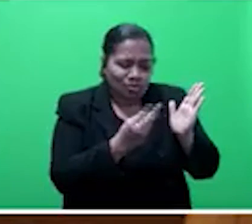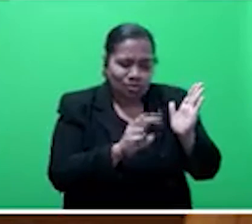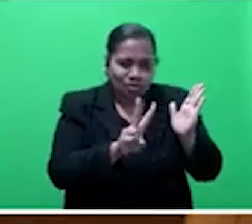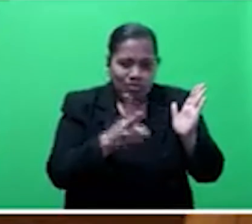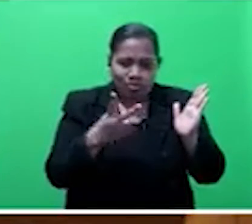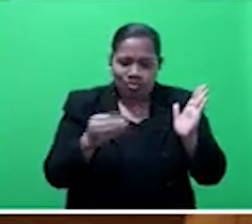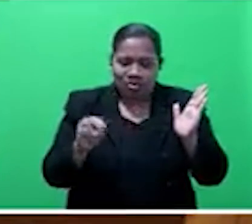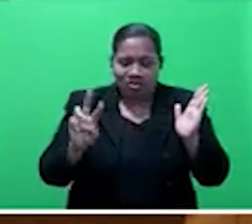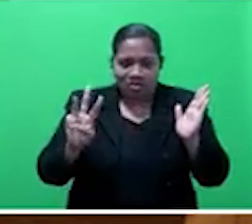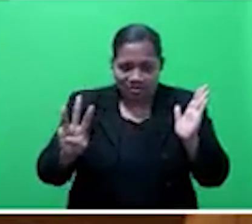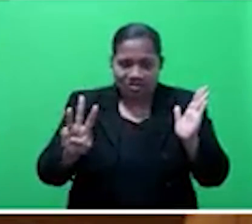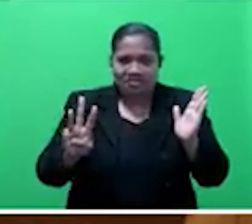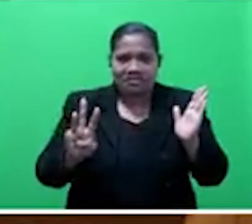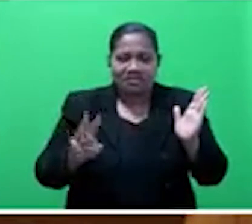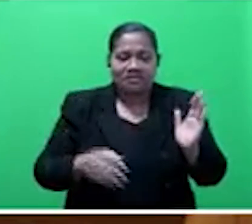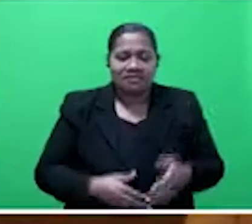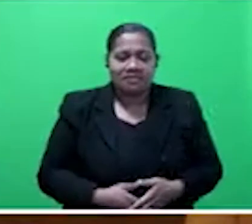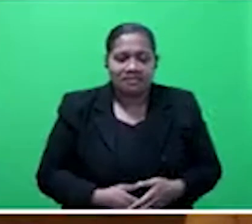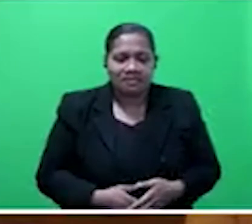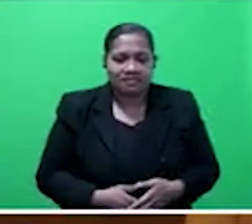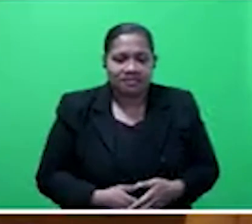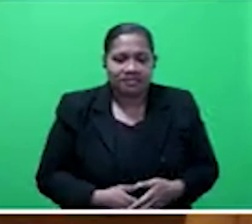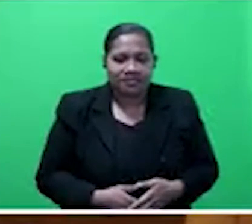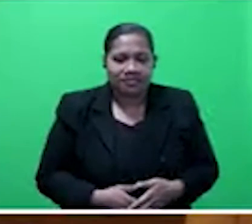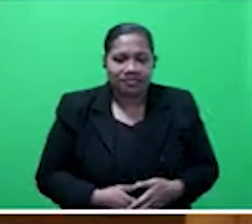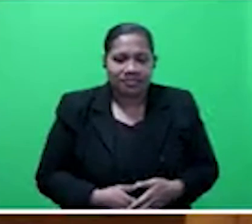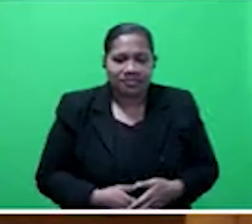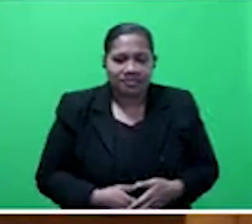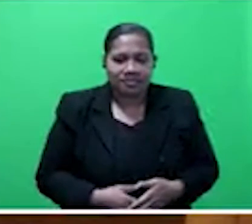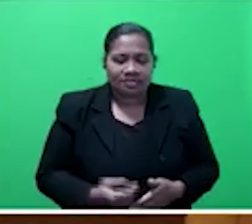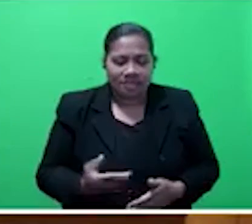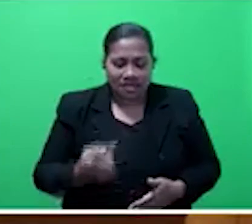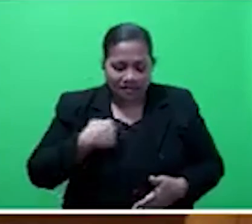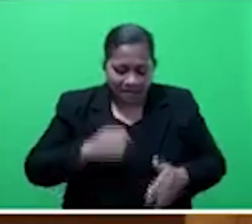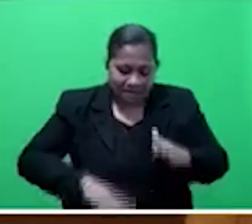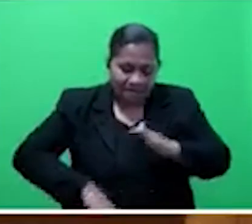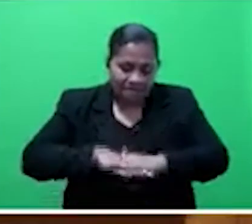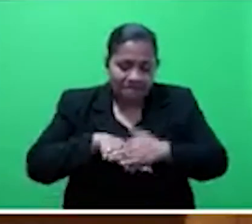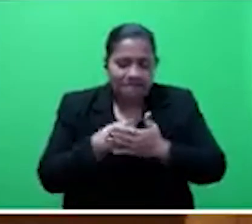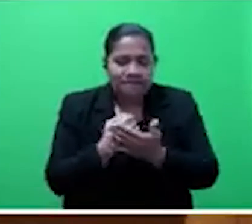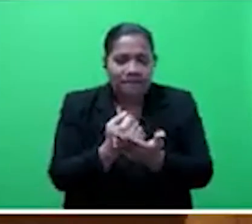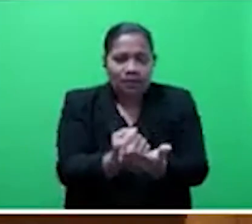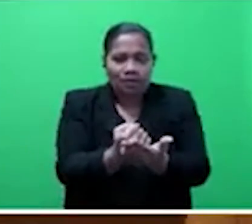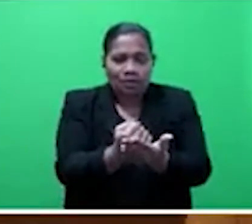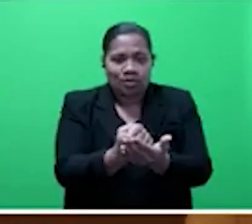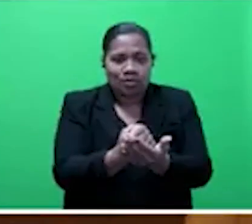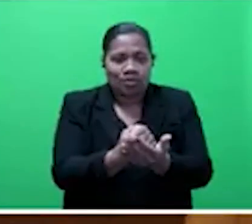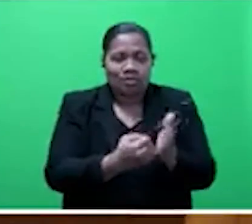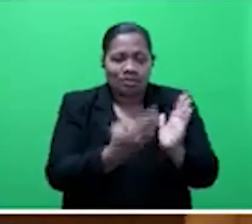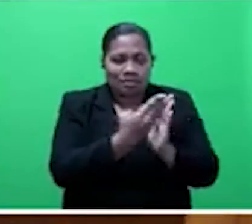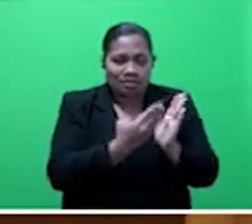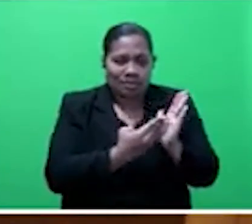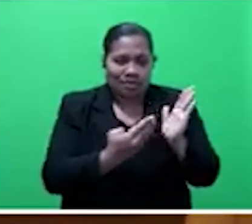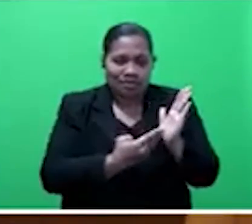2022-2023. With this, I fully support the proposed budget before the House, and I thank you, sir.